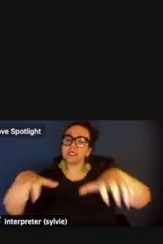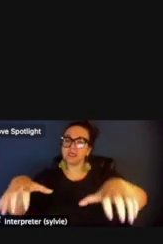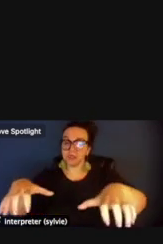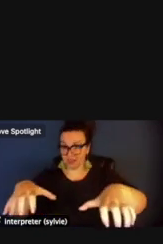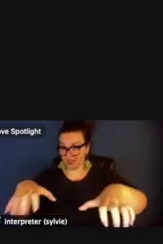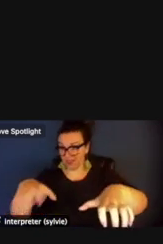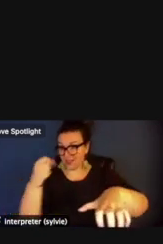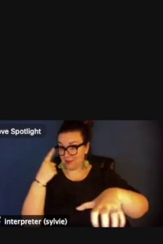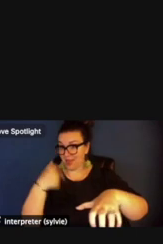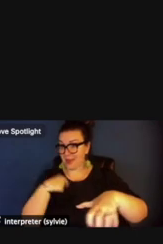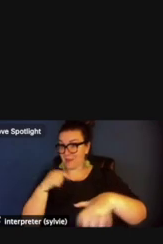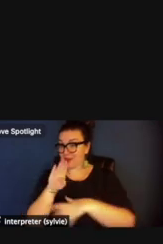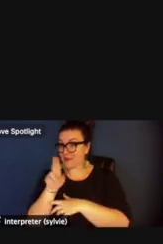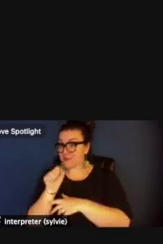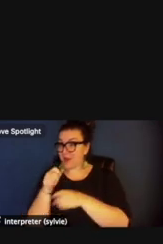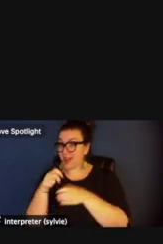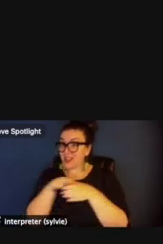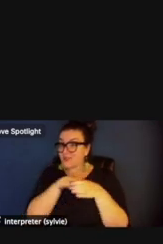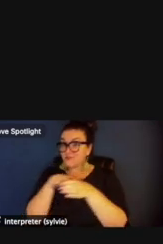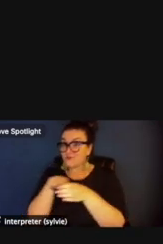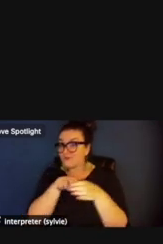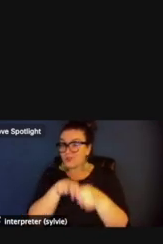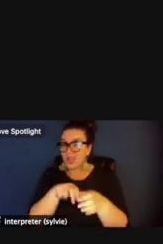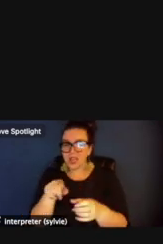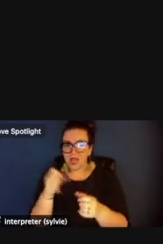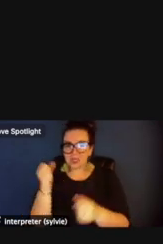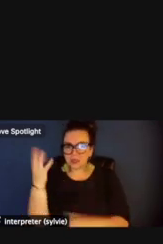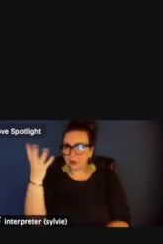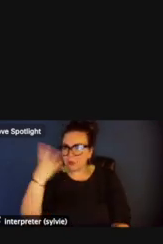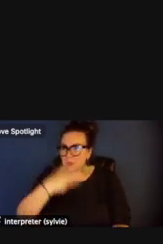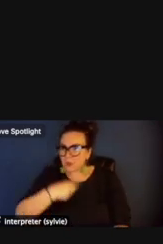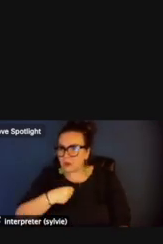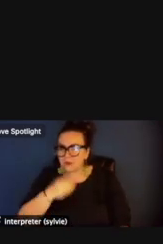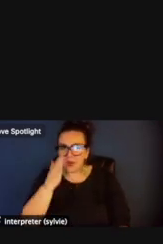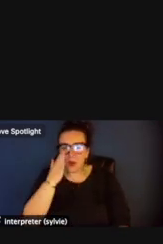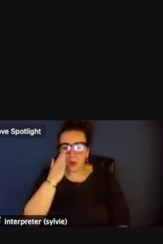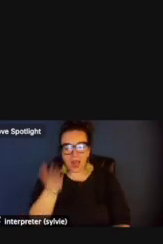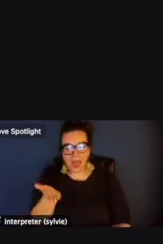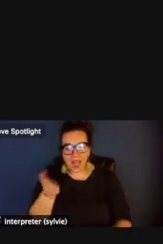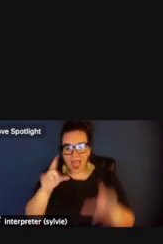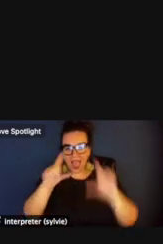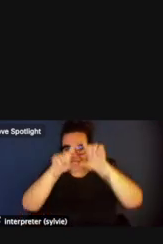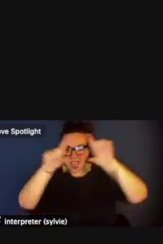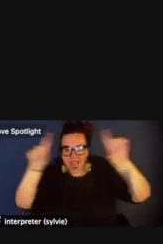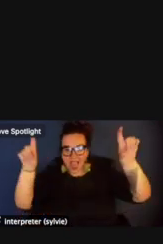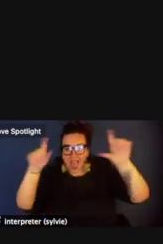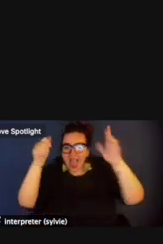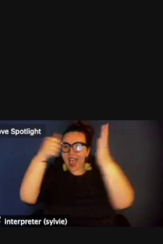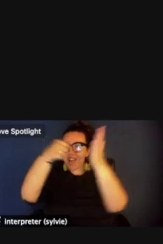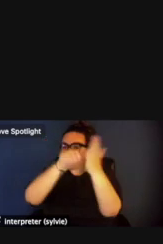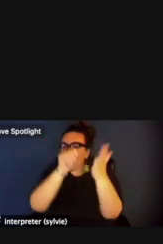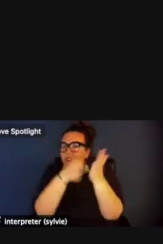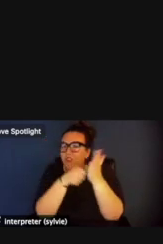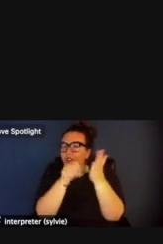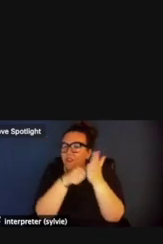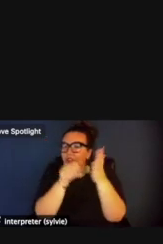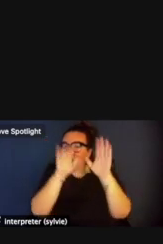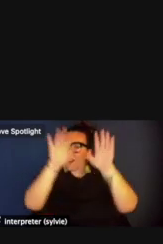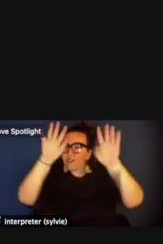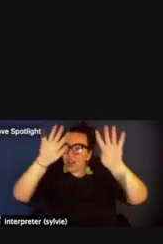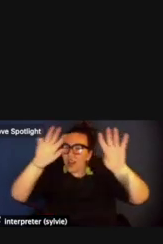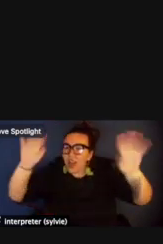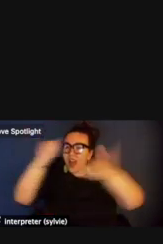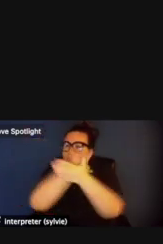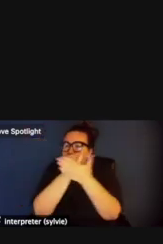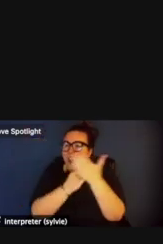I was, the bus tour, this was so beautiful because if you look up top, it's got all these carvings you can see of people